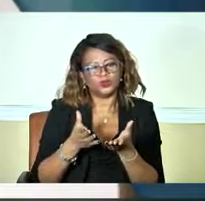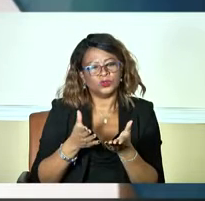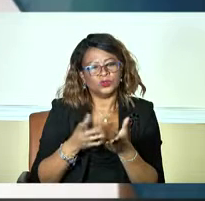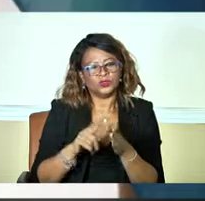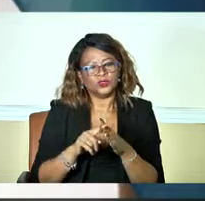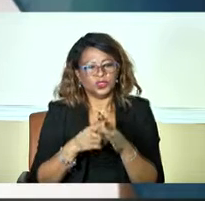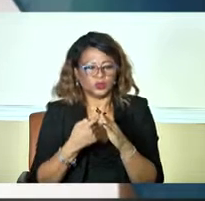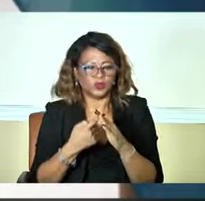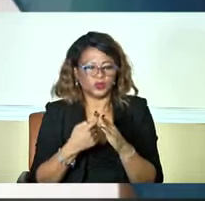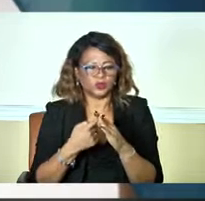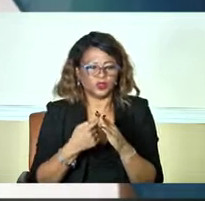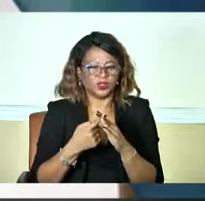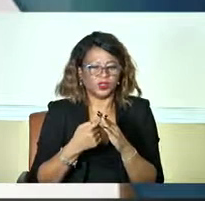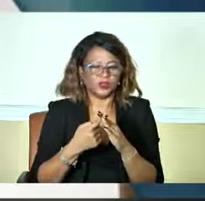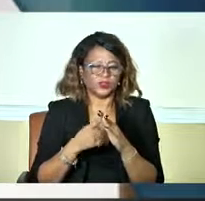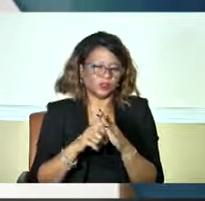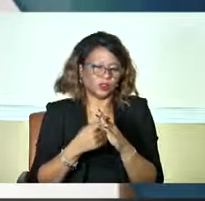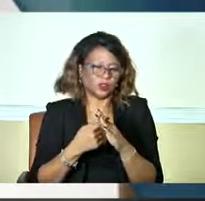executed the